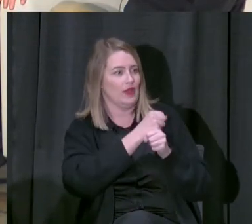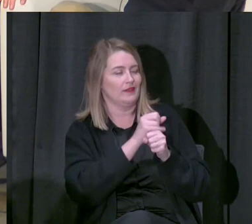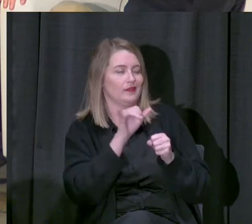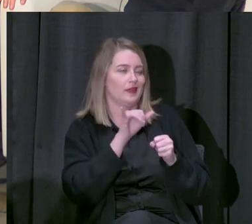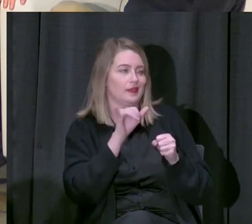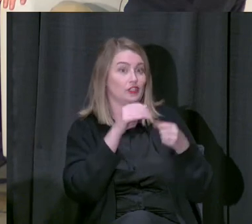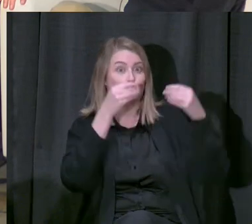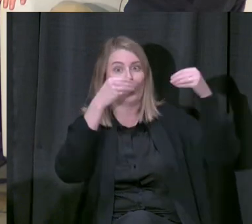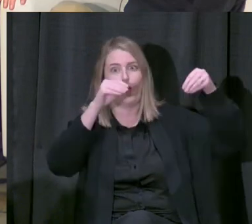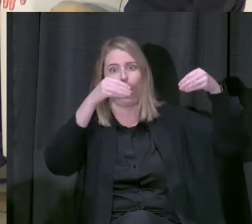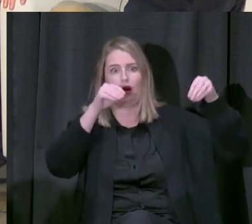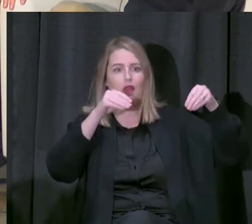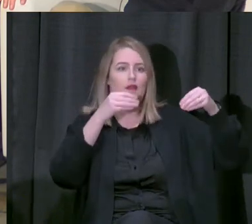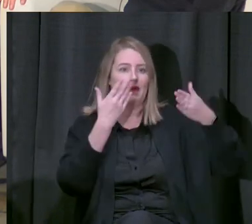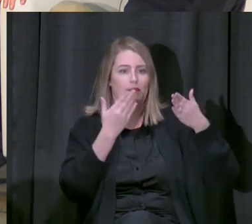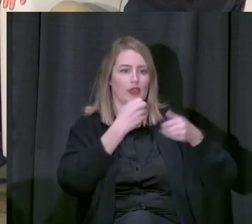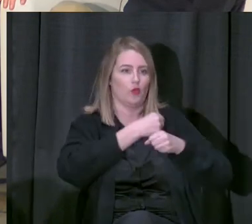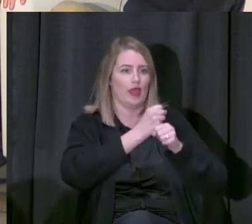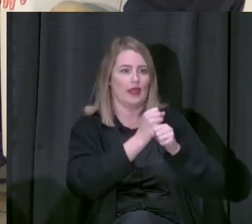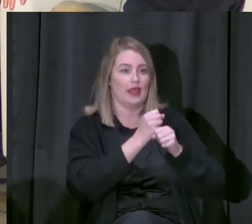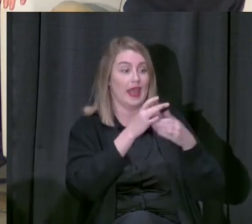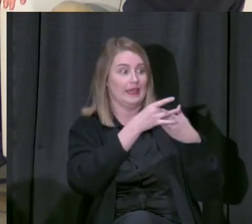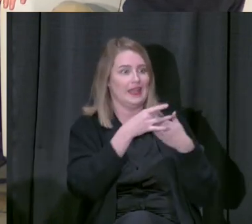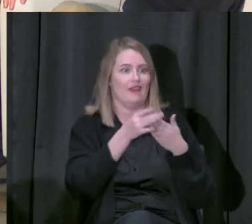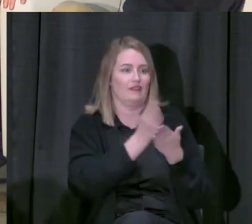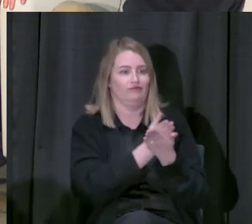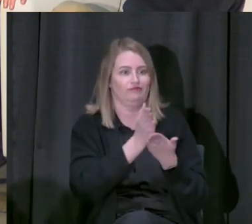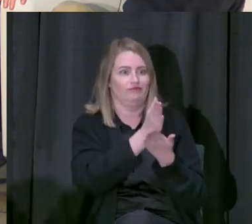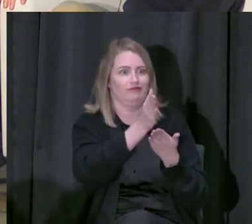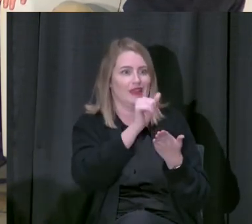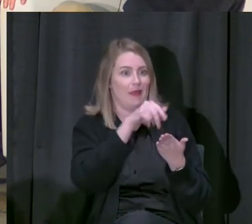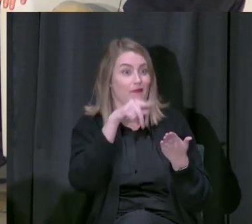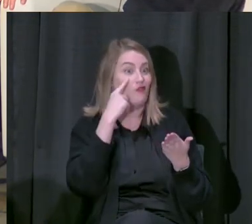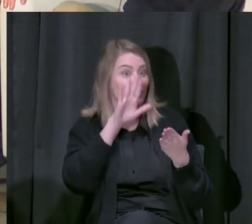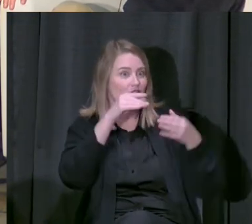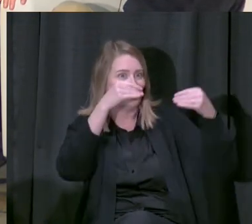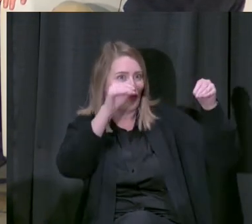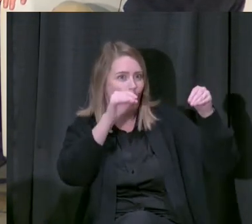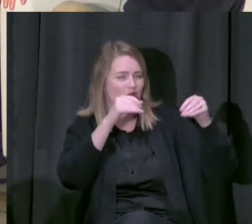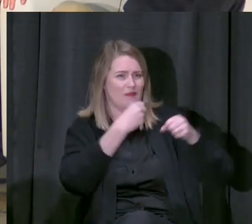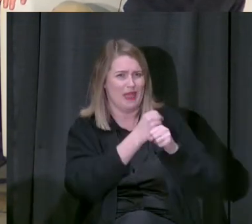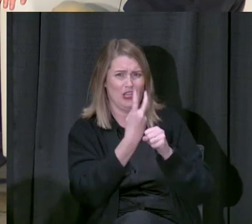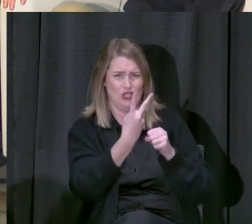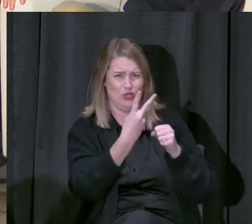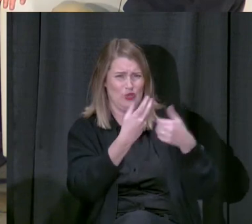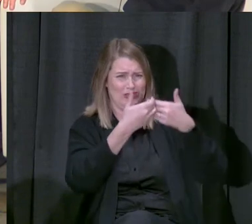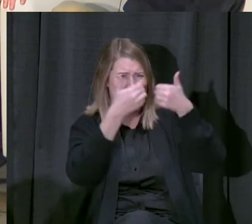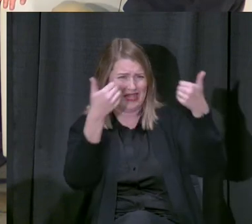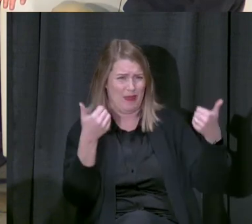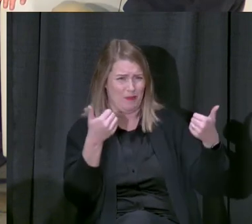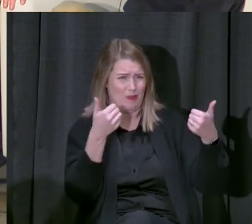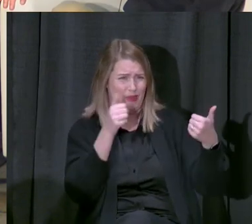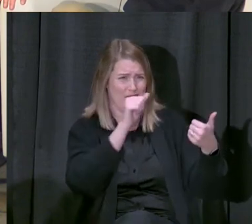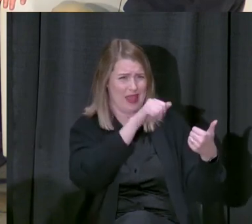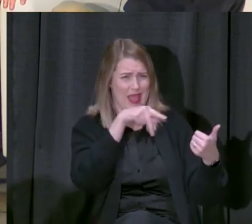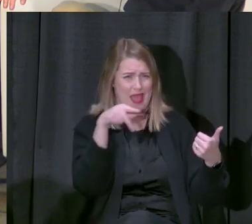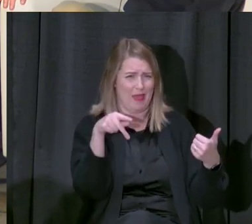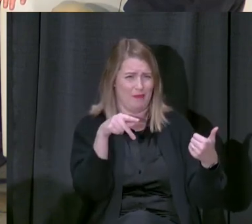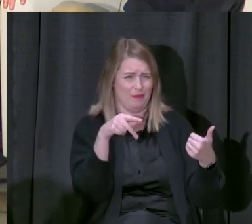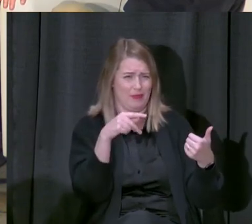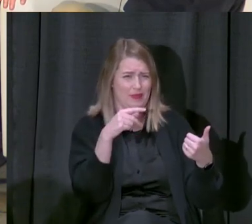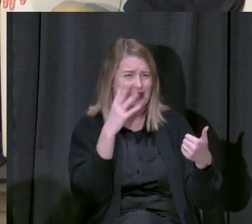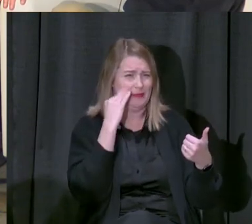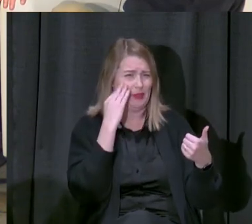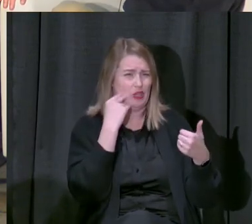like a store is creating a navigation app for their store, well, they don't want to create two separate apps or two separate experiences. You can provide that all in